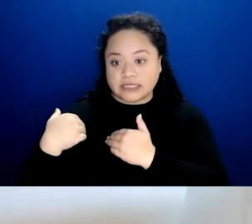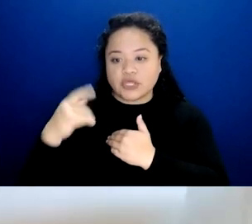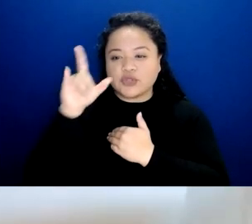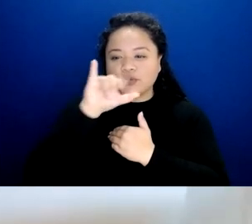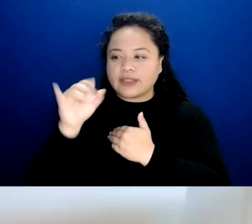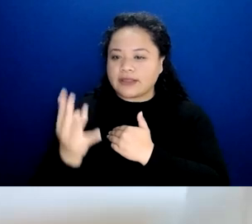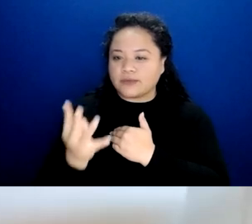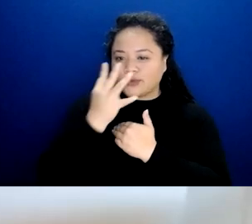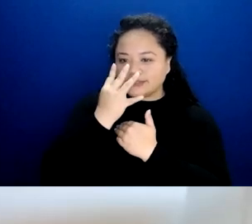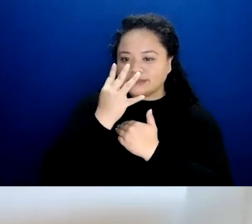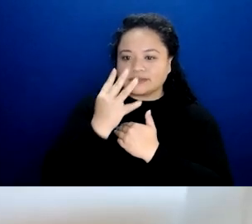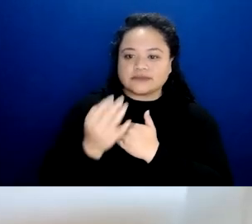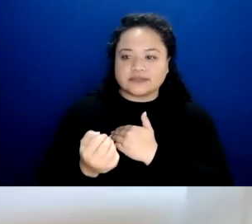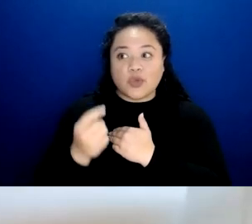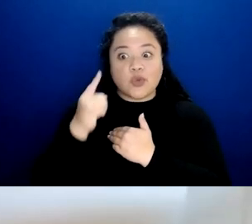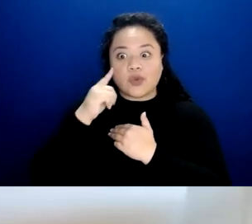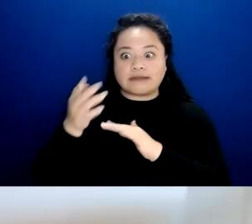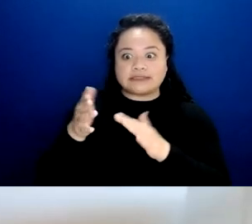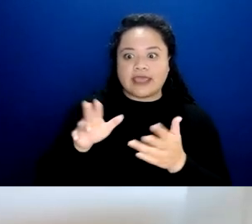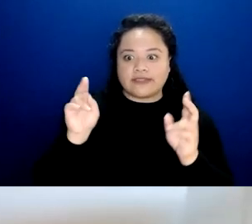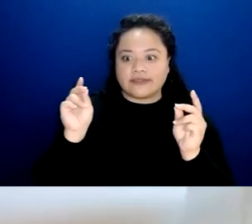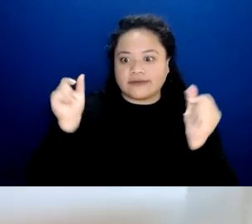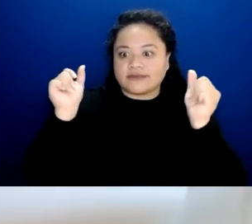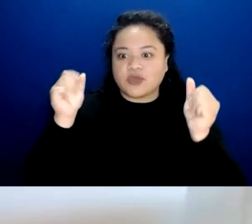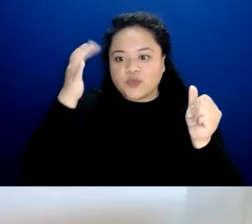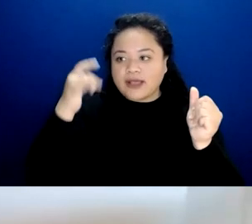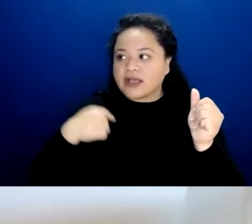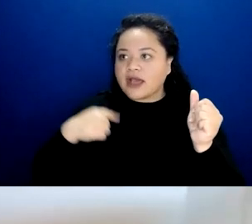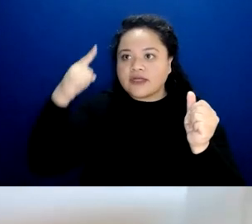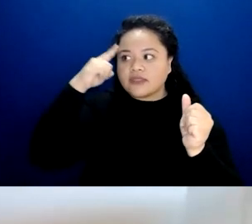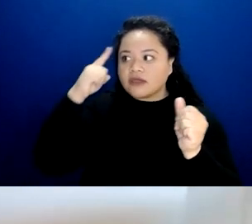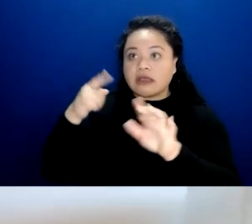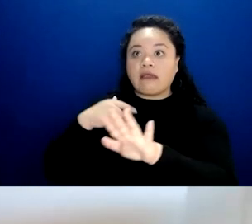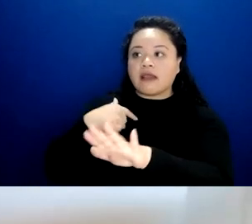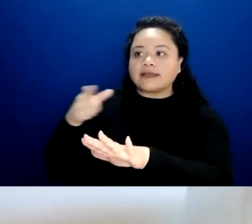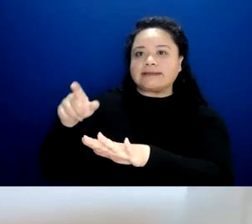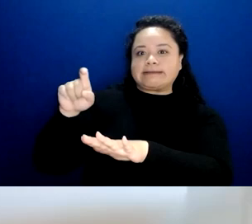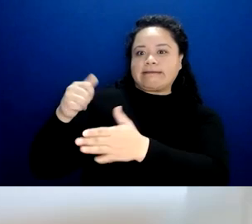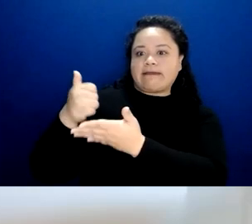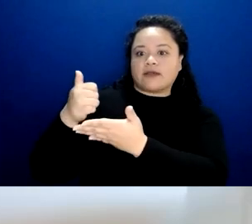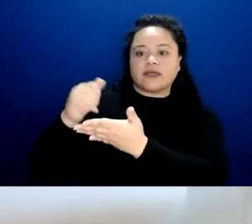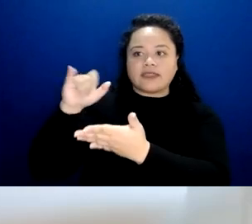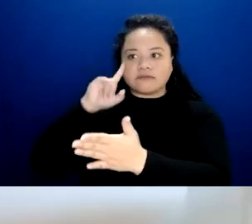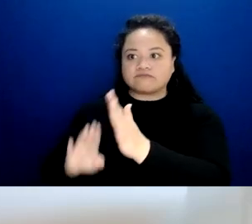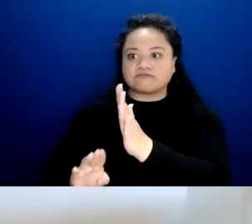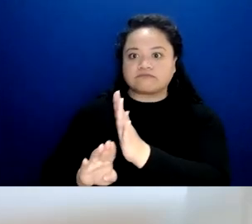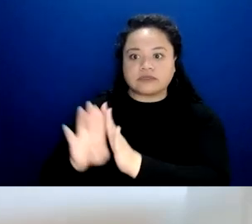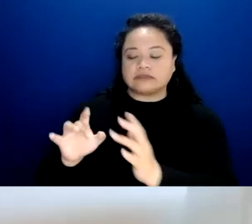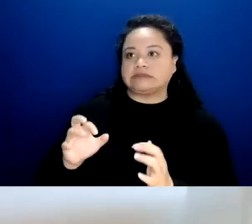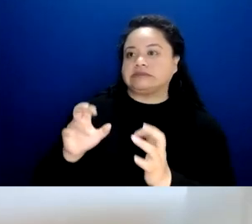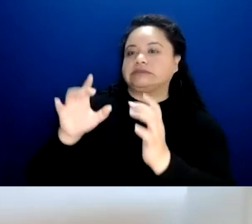or death, because we've called for help and it was escalated, we stop accessing those systems. And